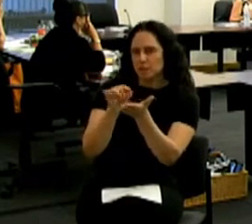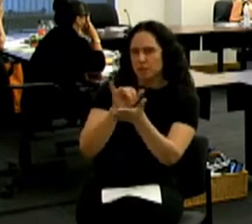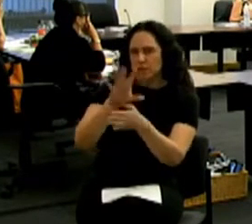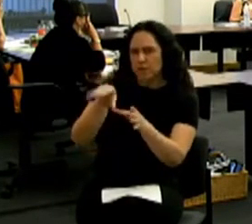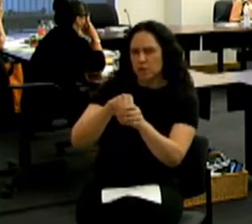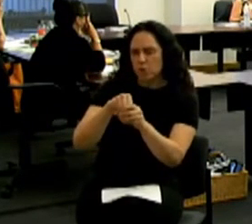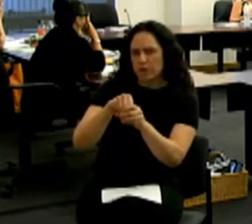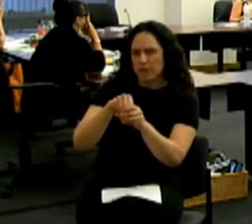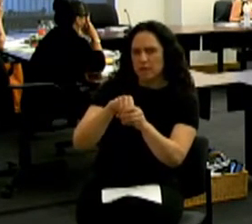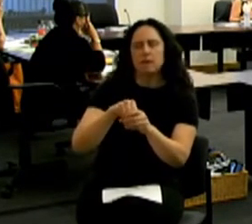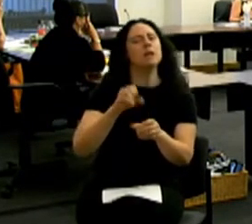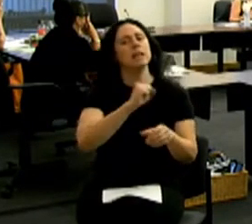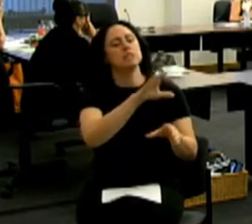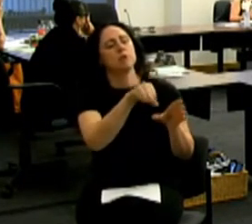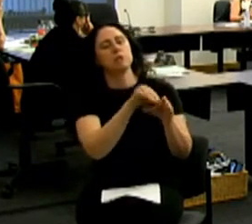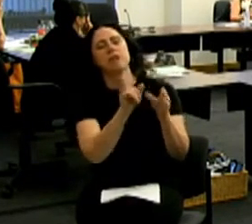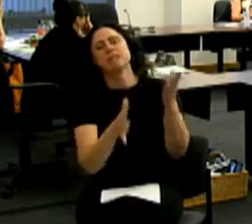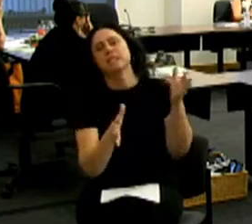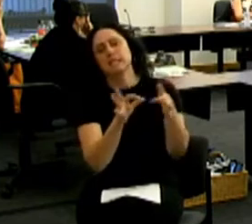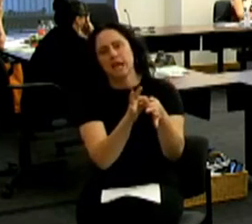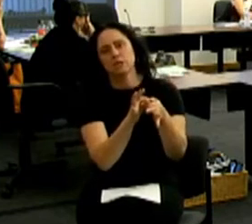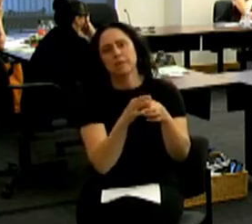included in the minutes? Be included as an attachment.